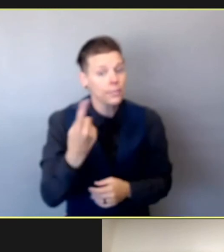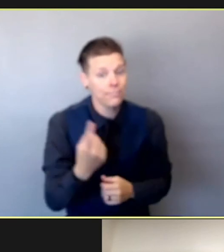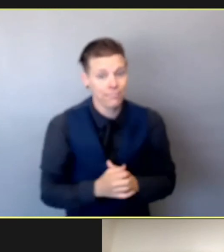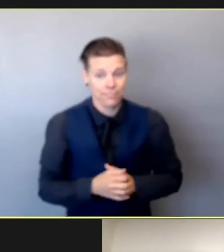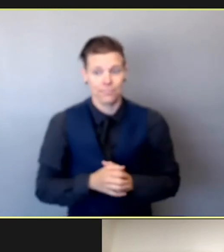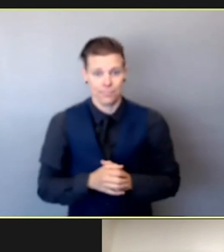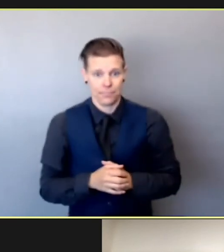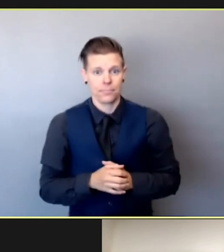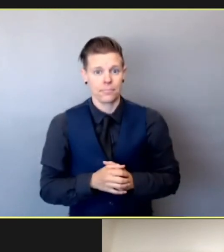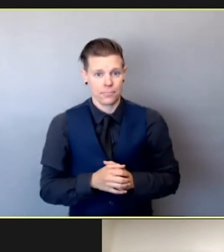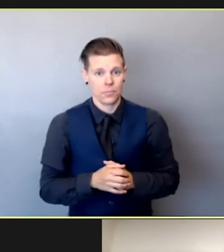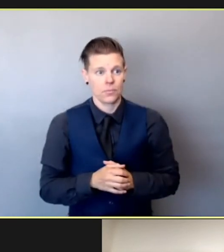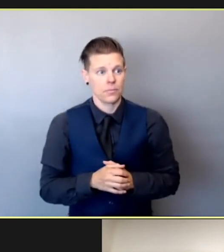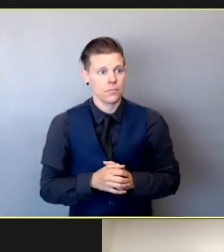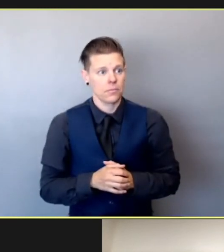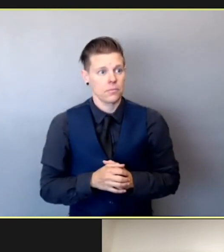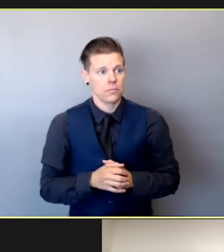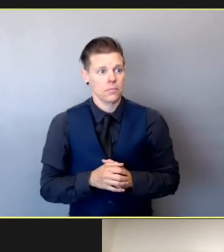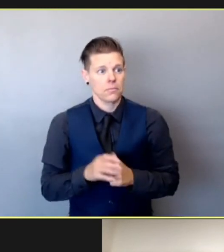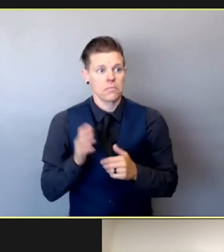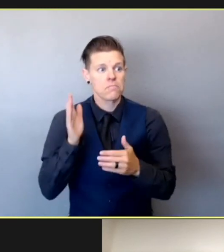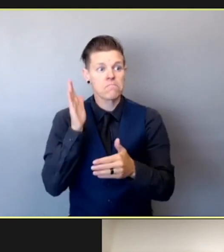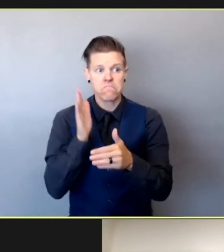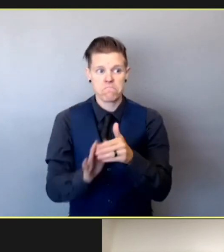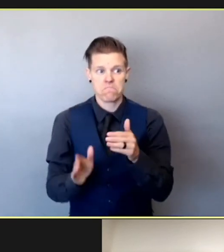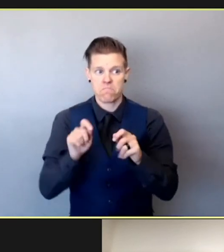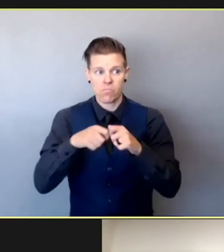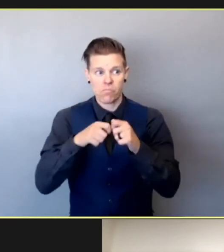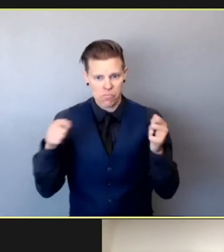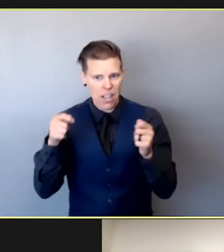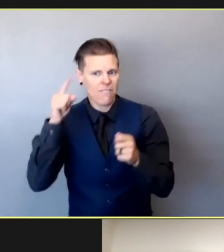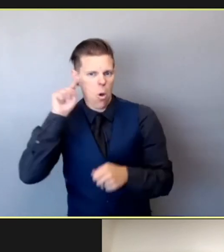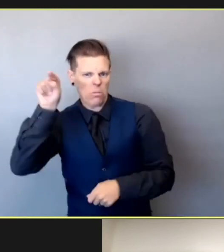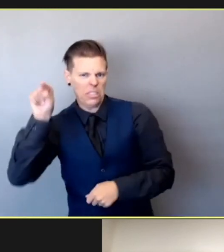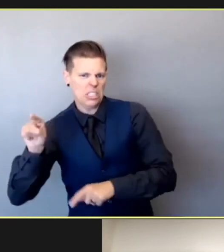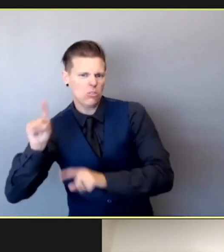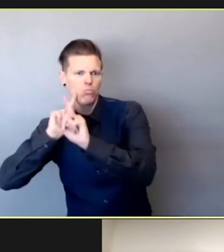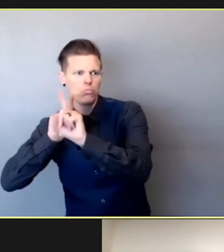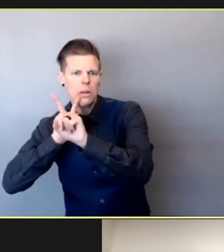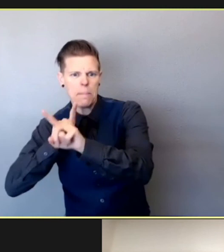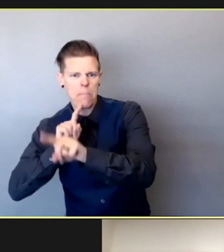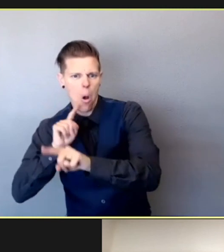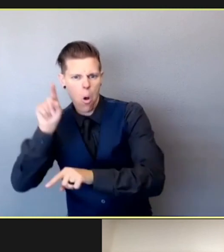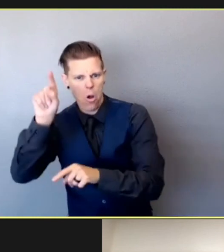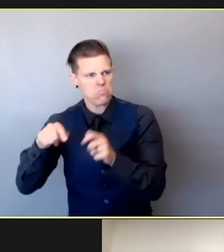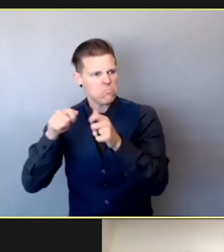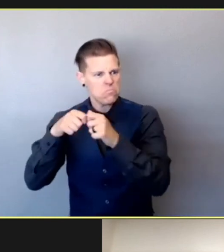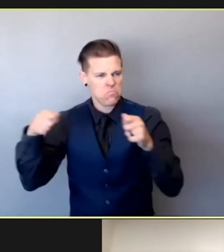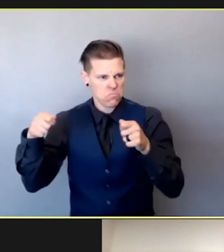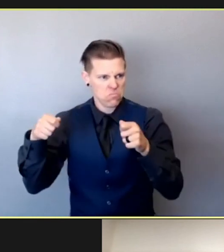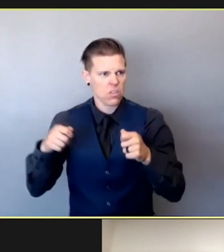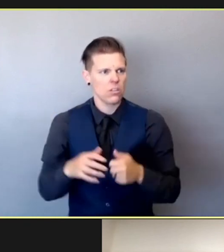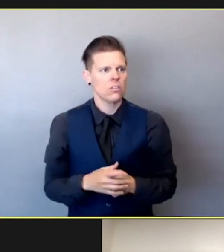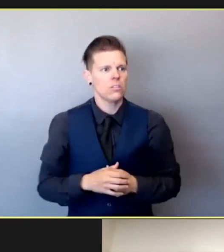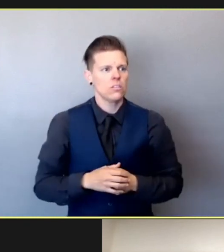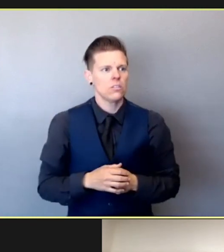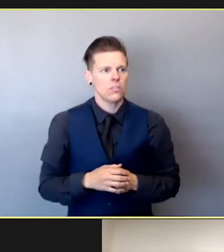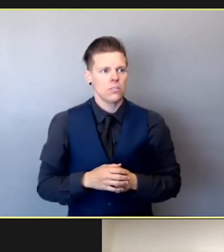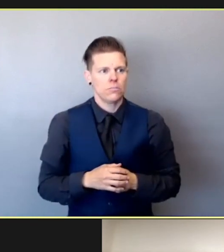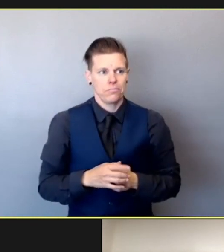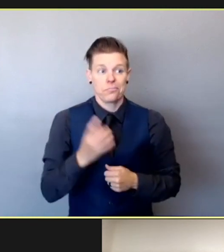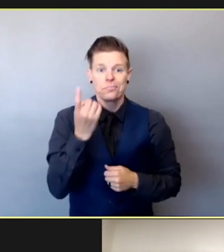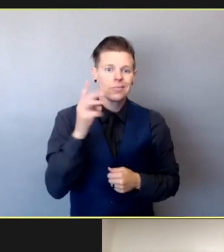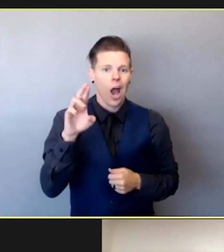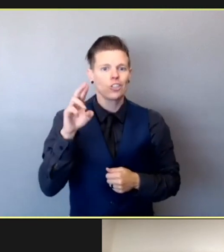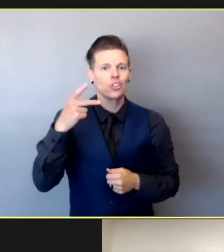Okay, well, that brings us to the end of the reporter list of folks who wanted to ask questions. So with that, Dr. Parajon, Dr. Scrase, any closing words?